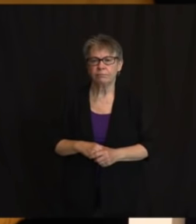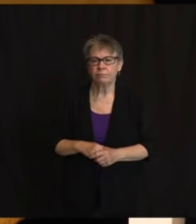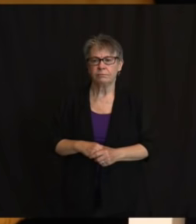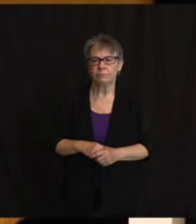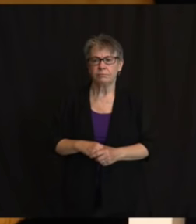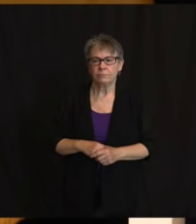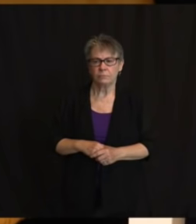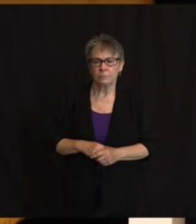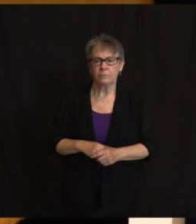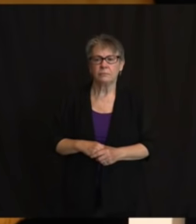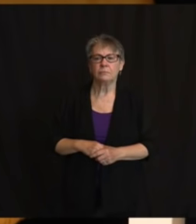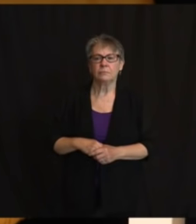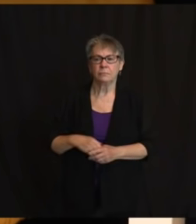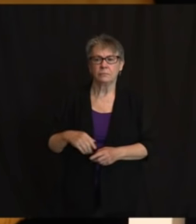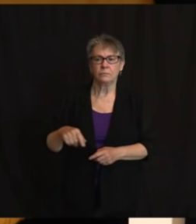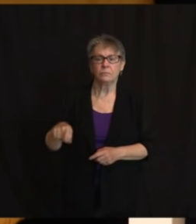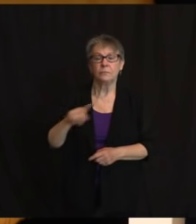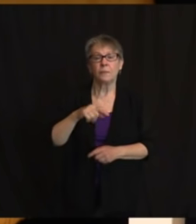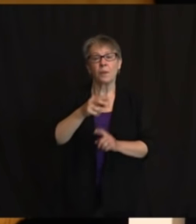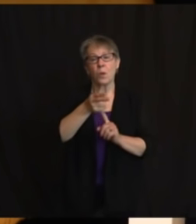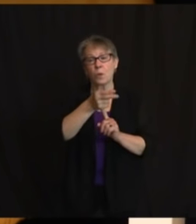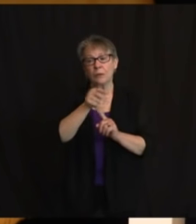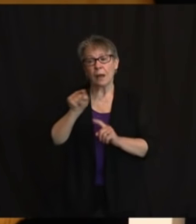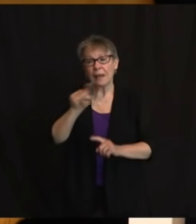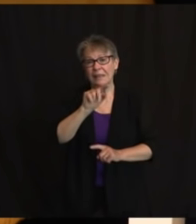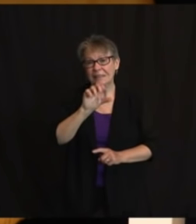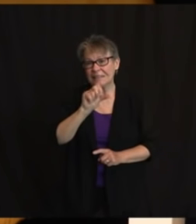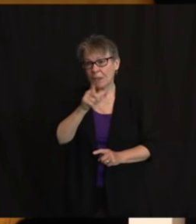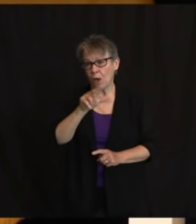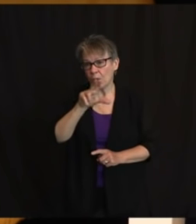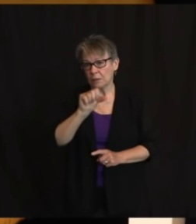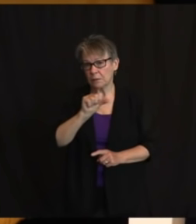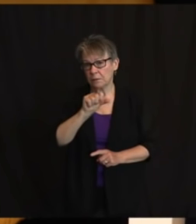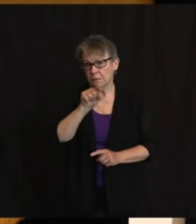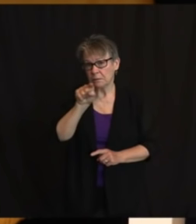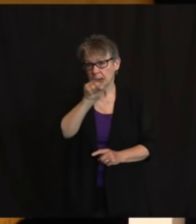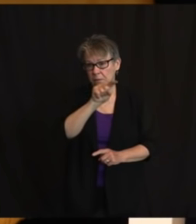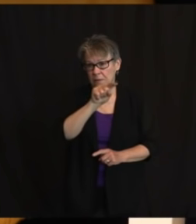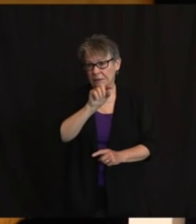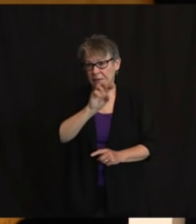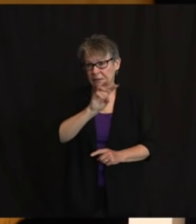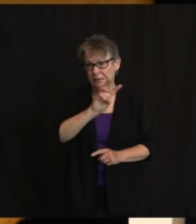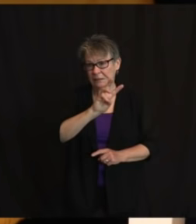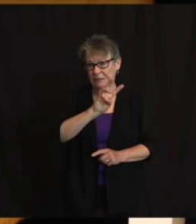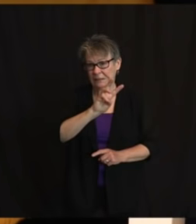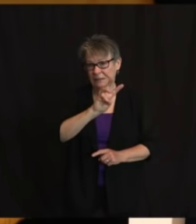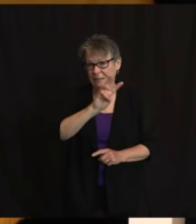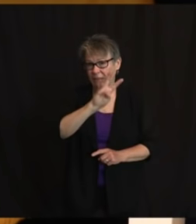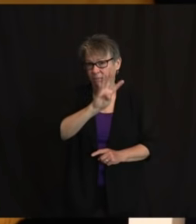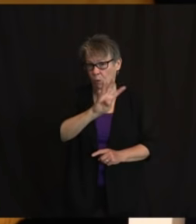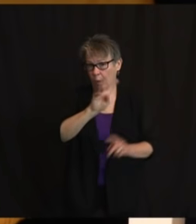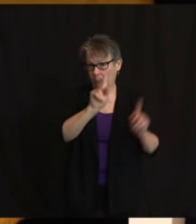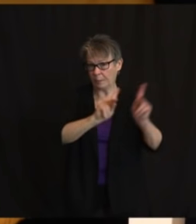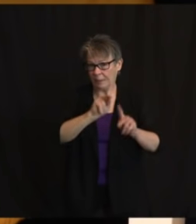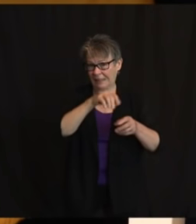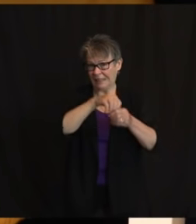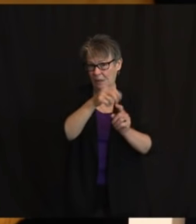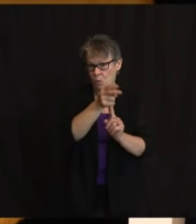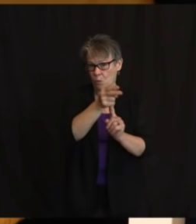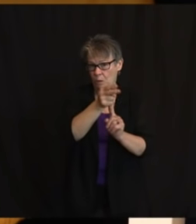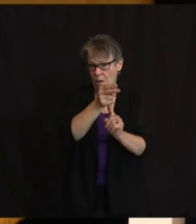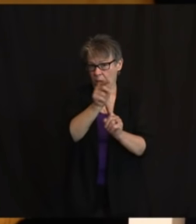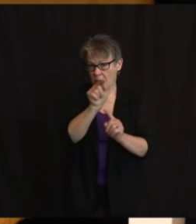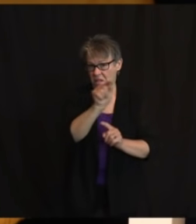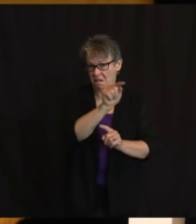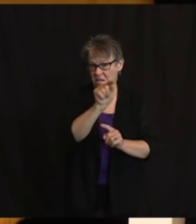19 healthcare workers and 45 patients have been discharged from those centers, and they've served